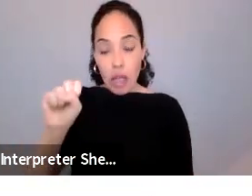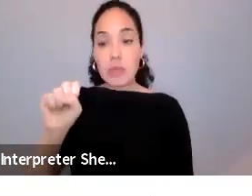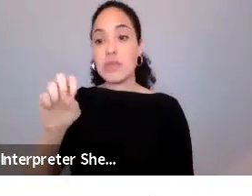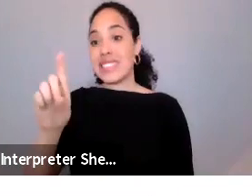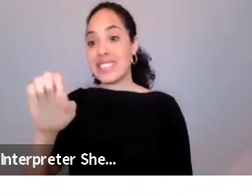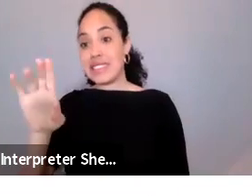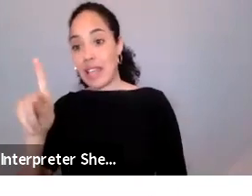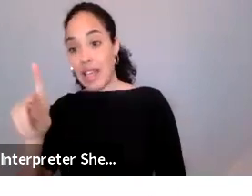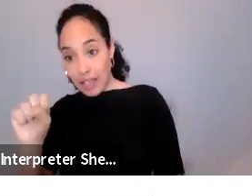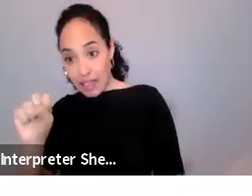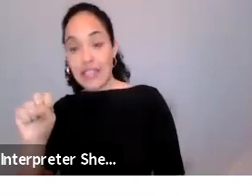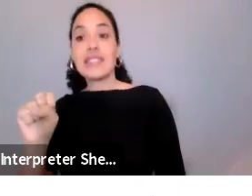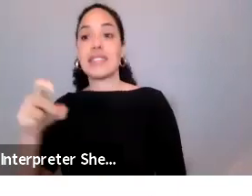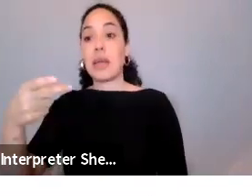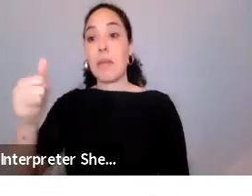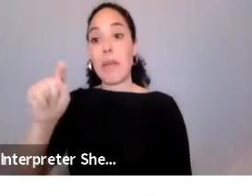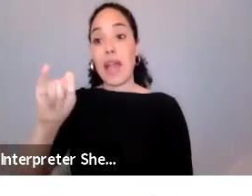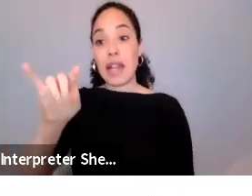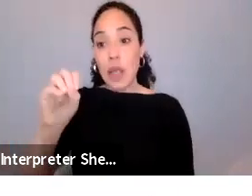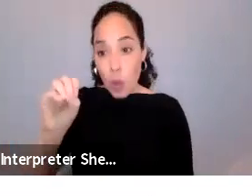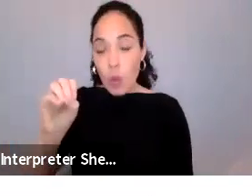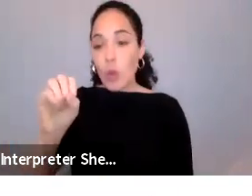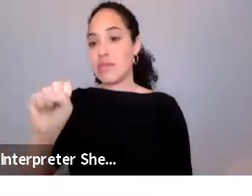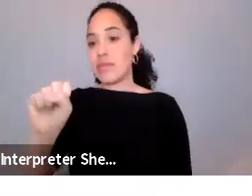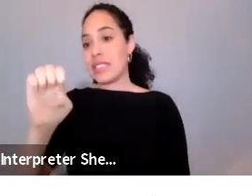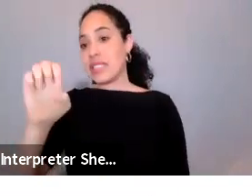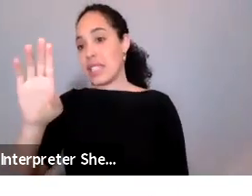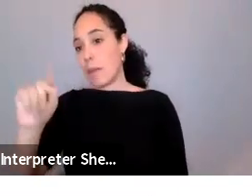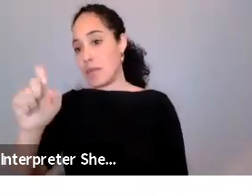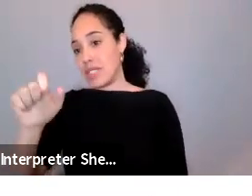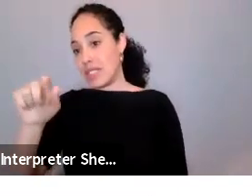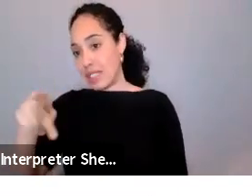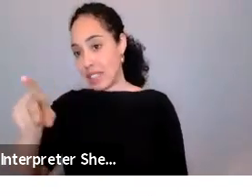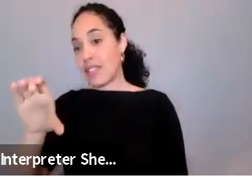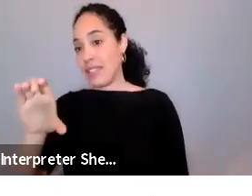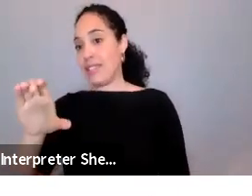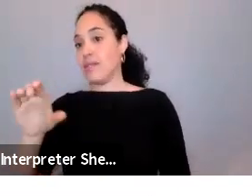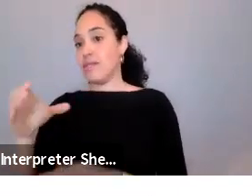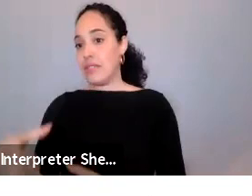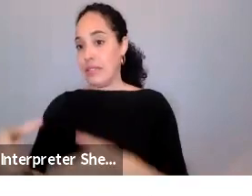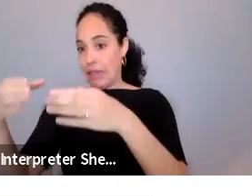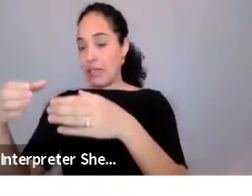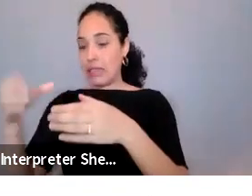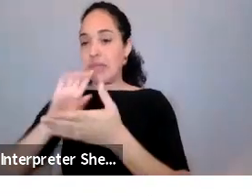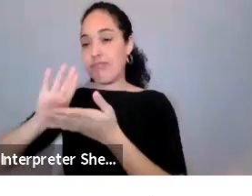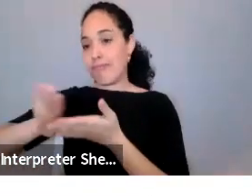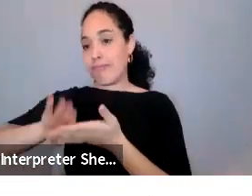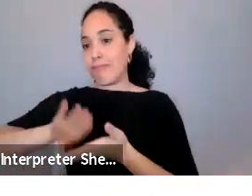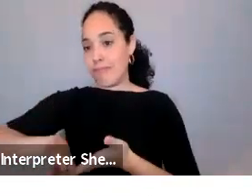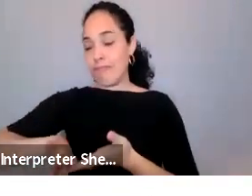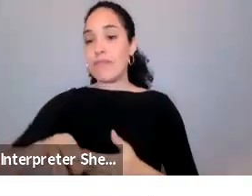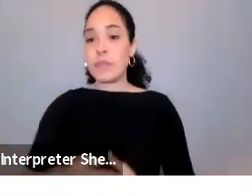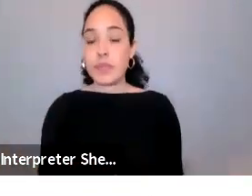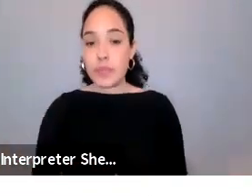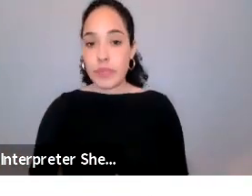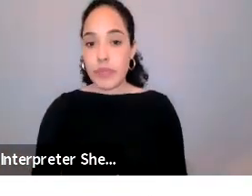walkways, as well as septic tanks. Landscaping, driveways, sidewalks, retaining walls are also not covered.